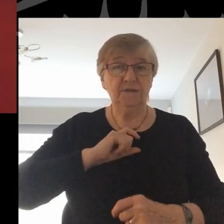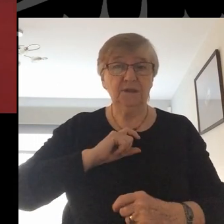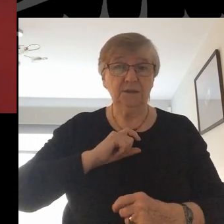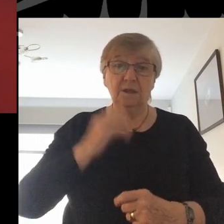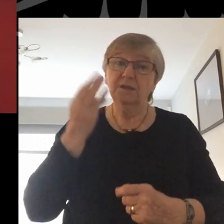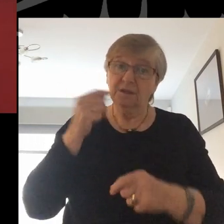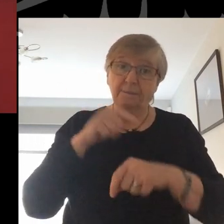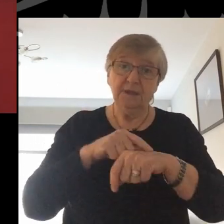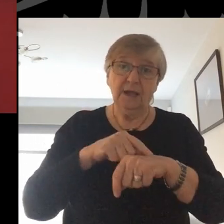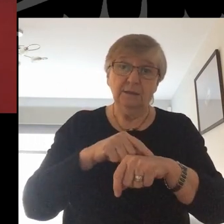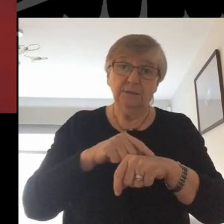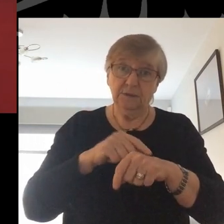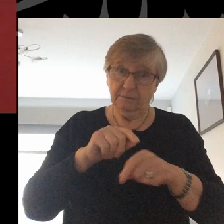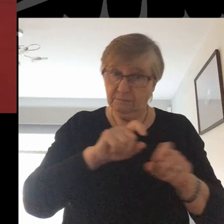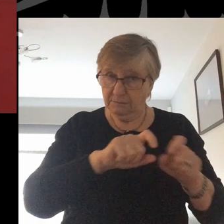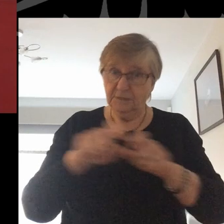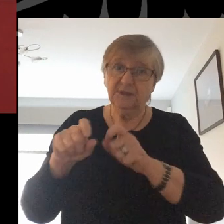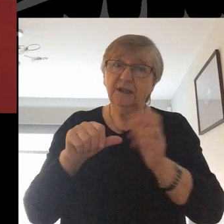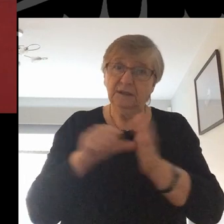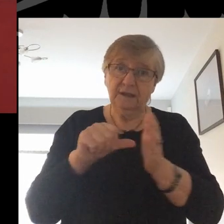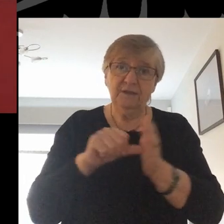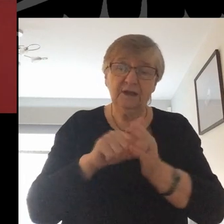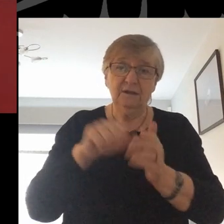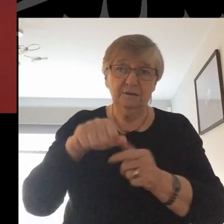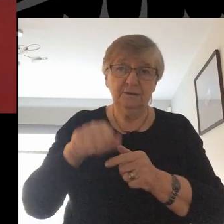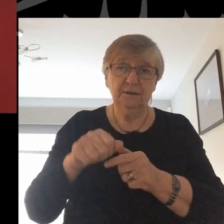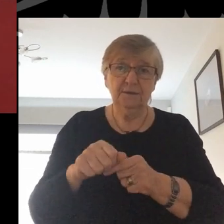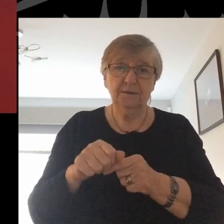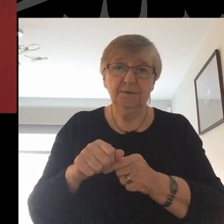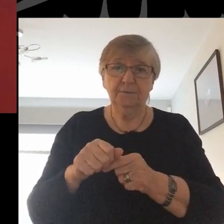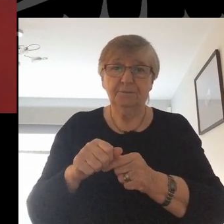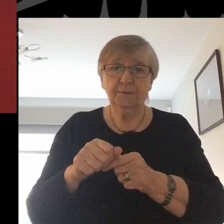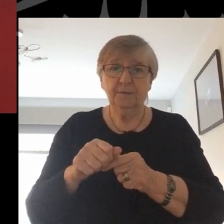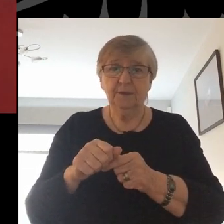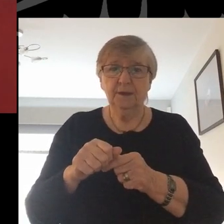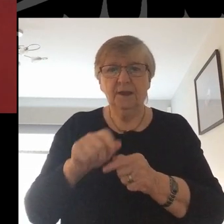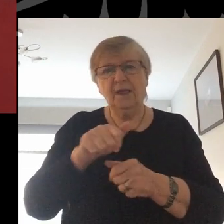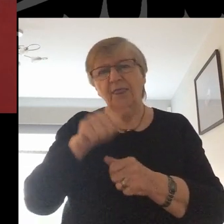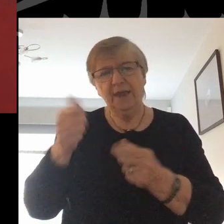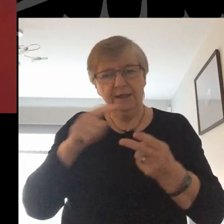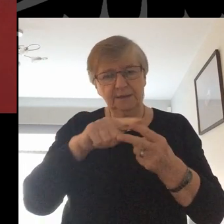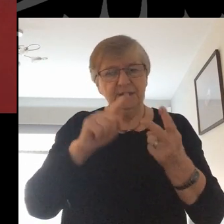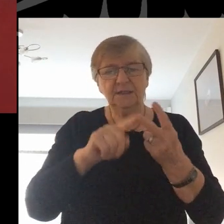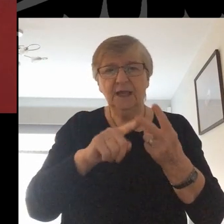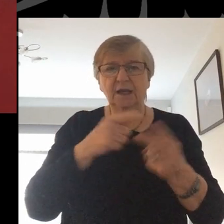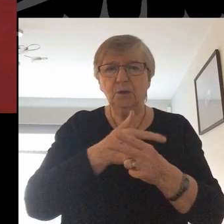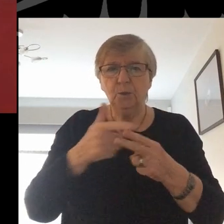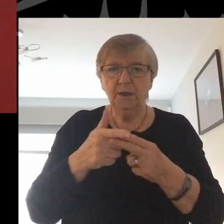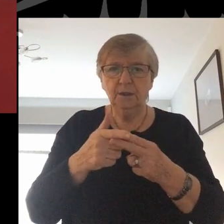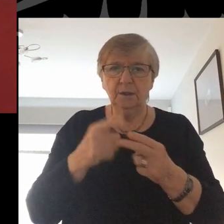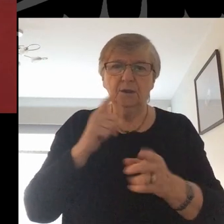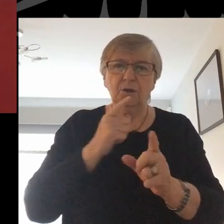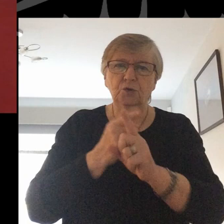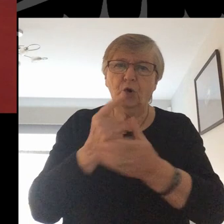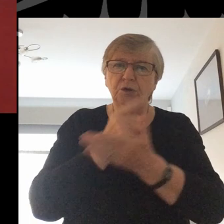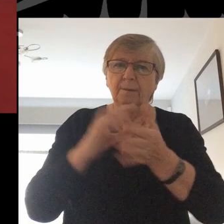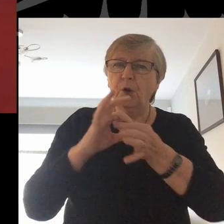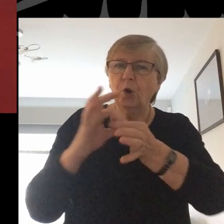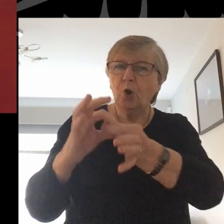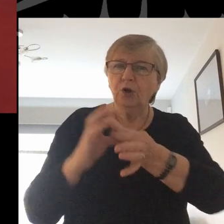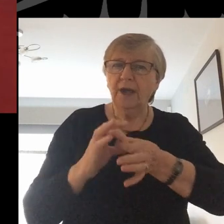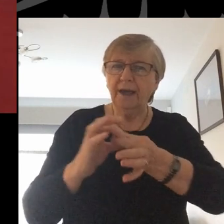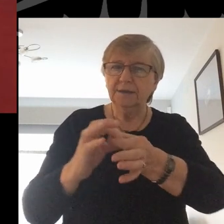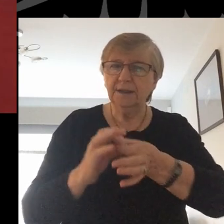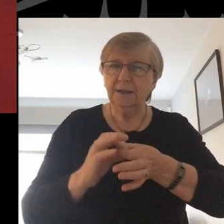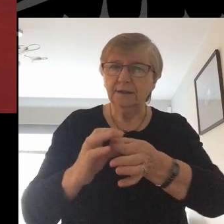at times it might be hard going. Beyond confidence, the second week we thought about connecting. That when